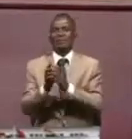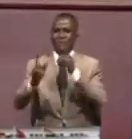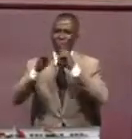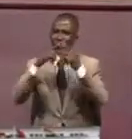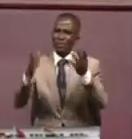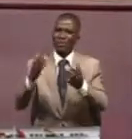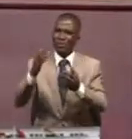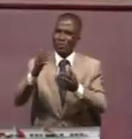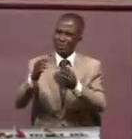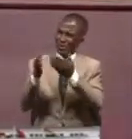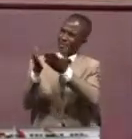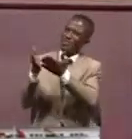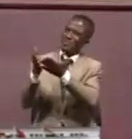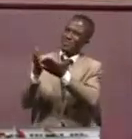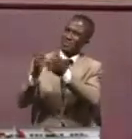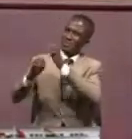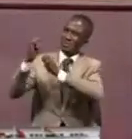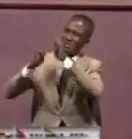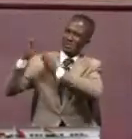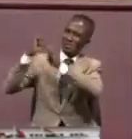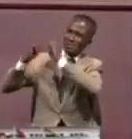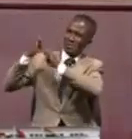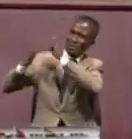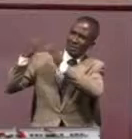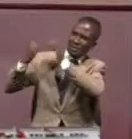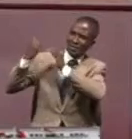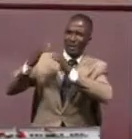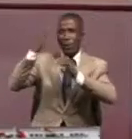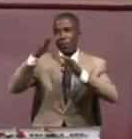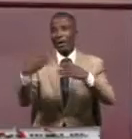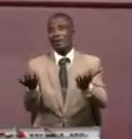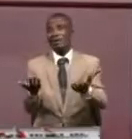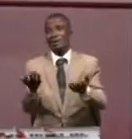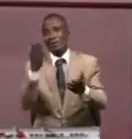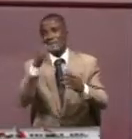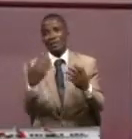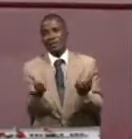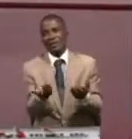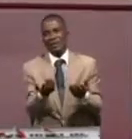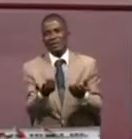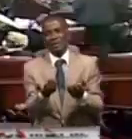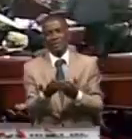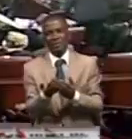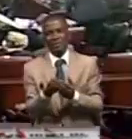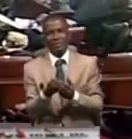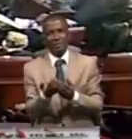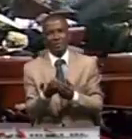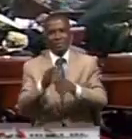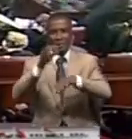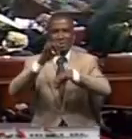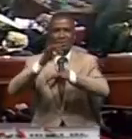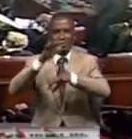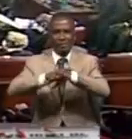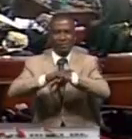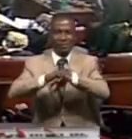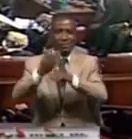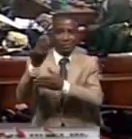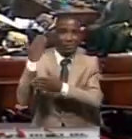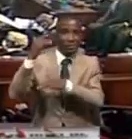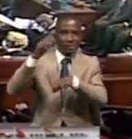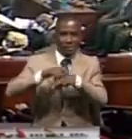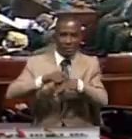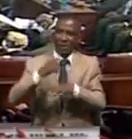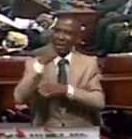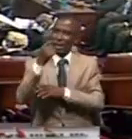Very well. Very well. It's not the admission. Yes, and to add up, Mr. Asedu Nketia, it was he